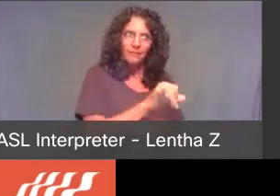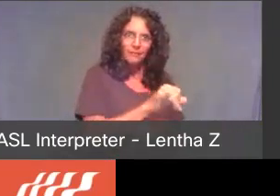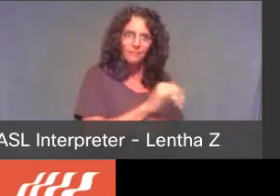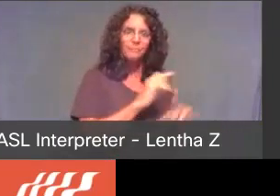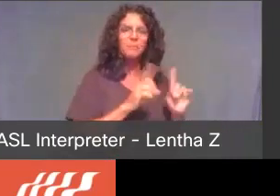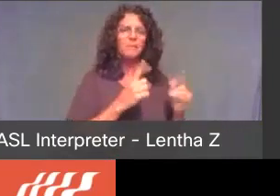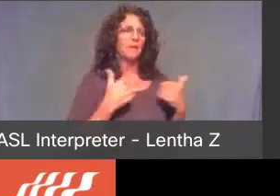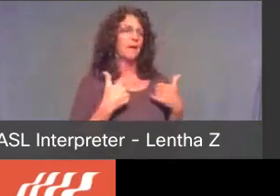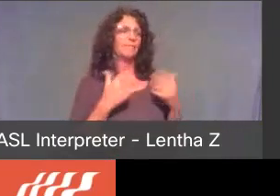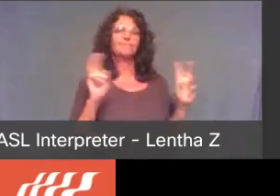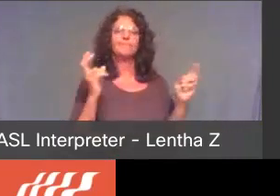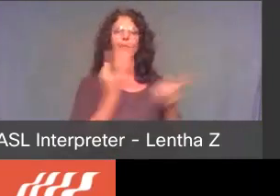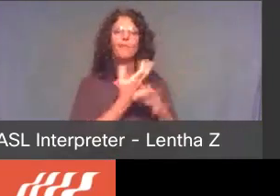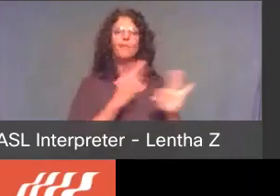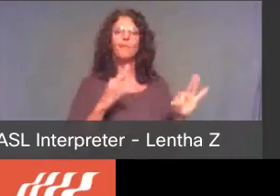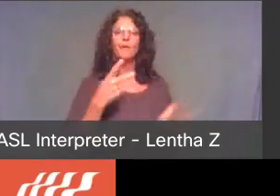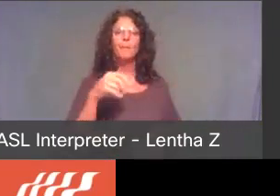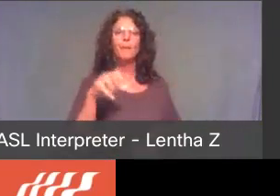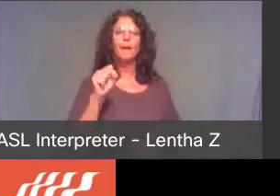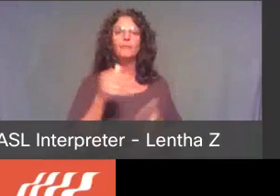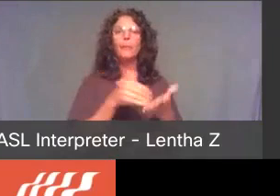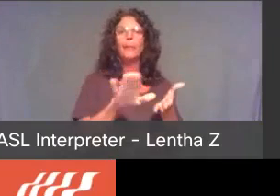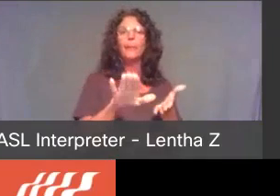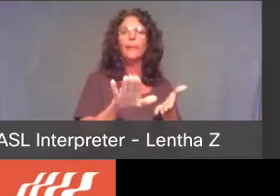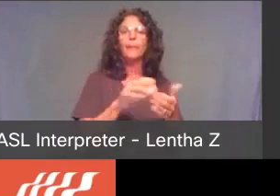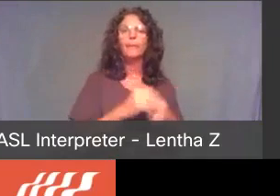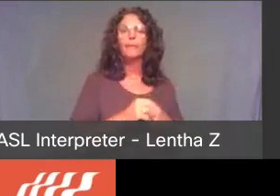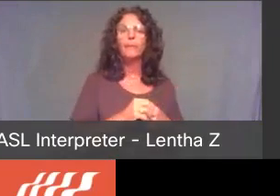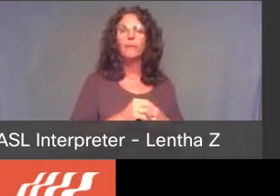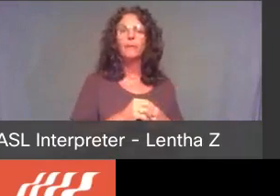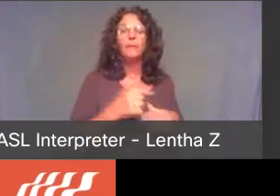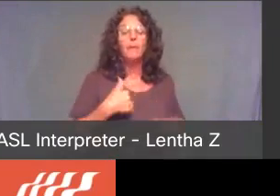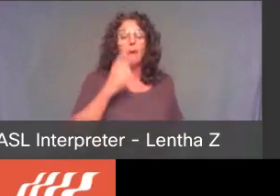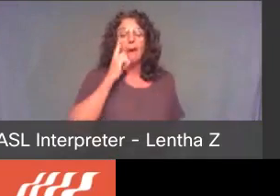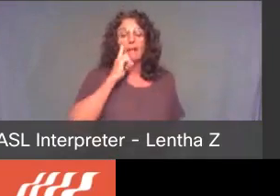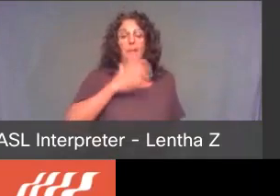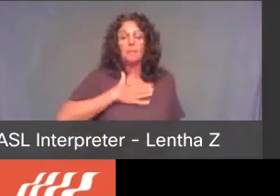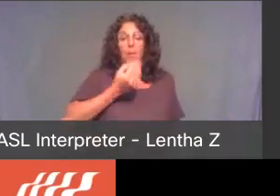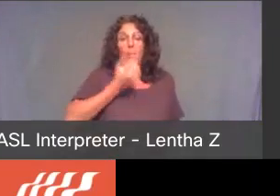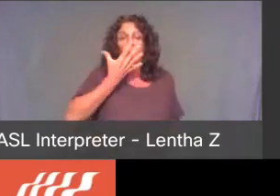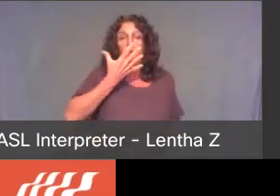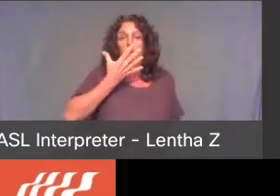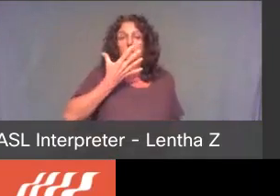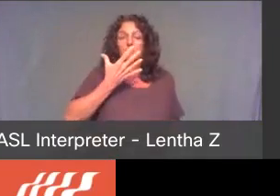like a free pass, maybe because, I think because of my privilege, my white privilege.